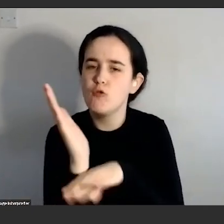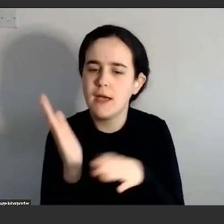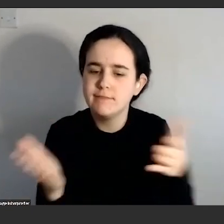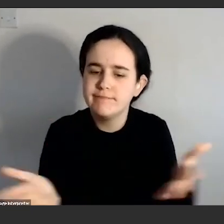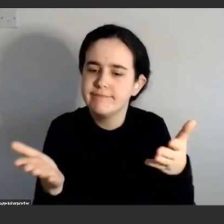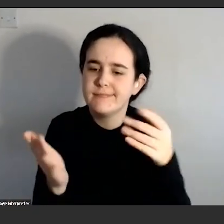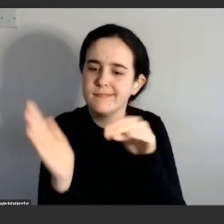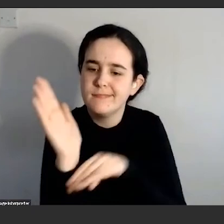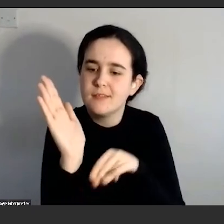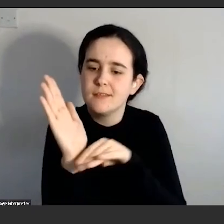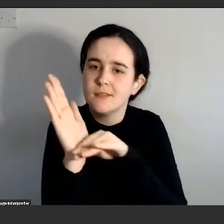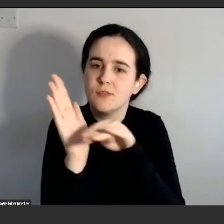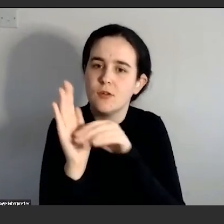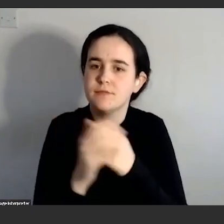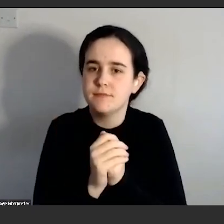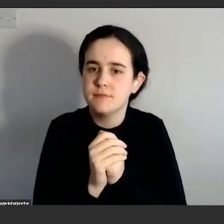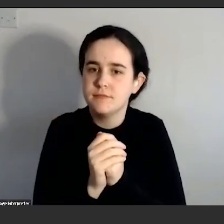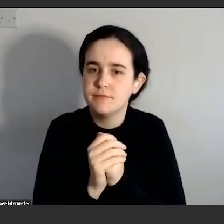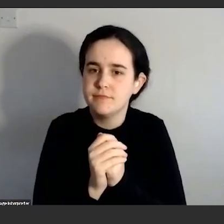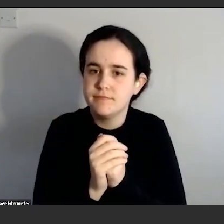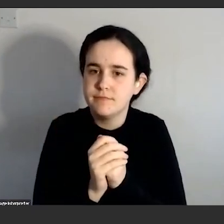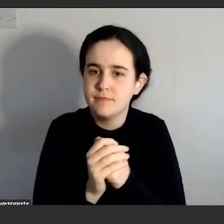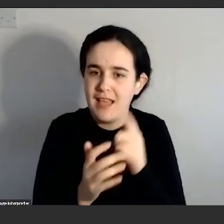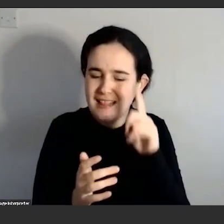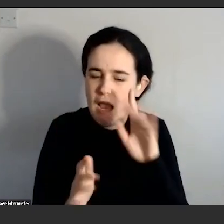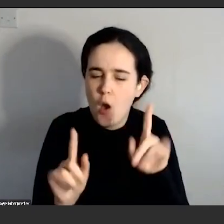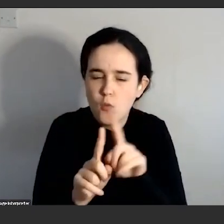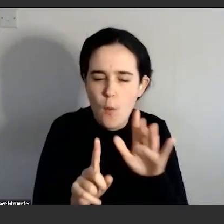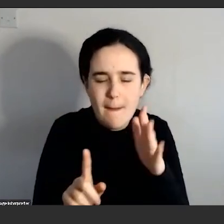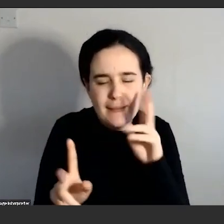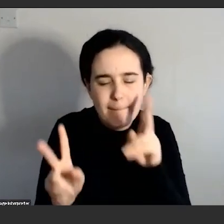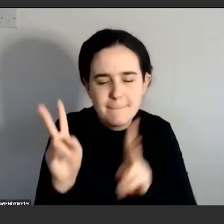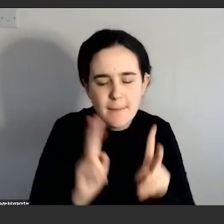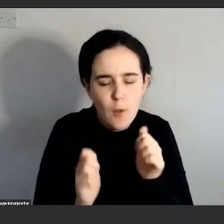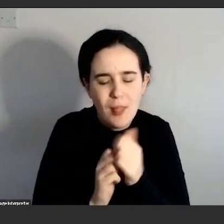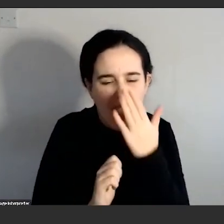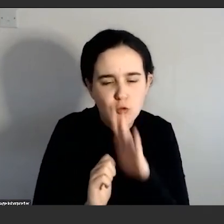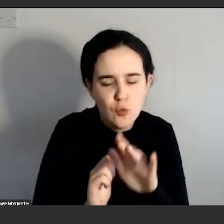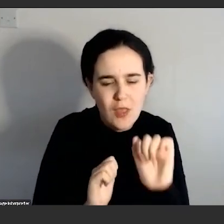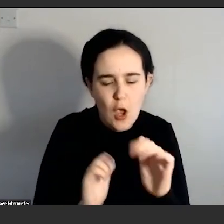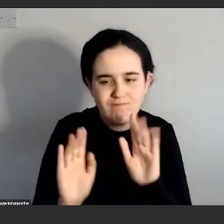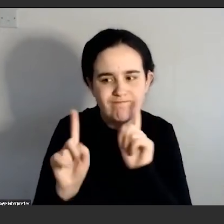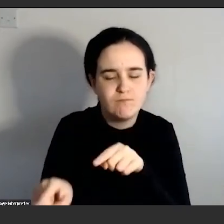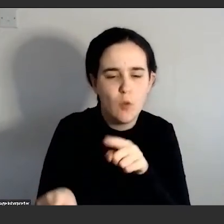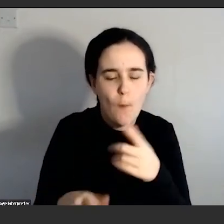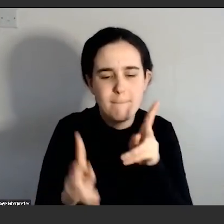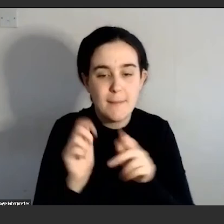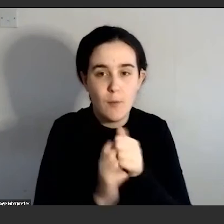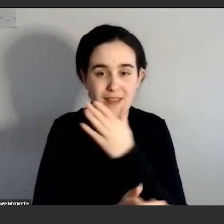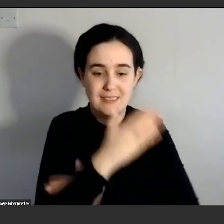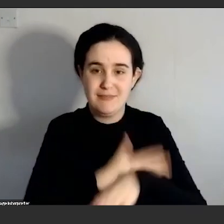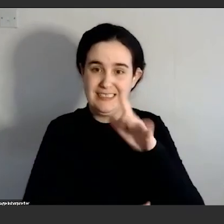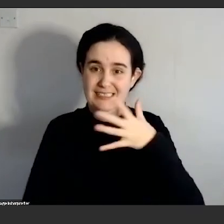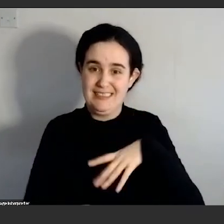what health workers should be doing is taking this particular time so that it is inclusive. So it's not just funding, there's also